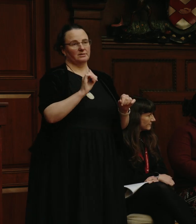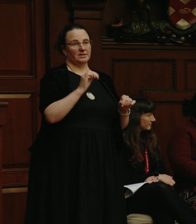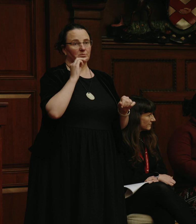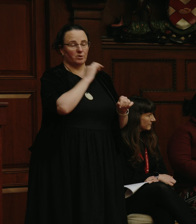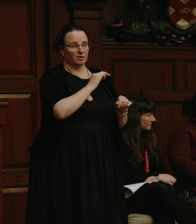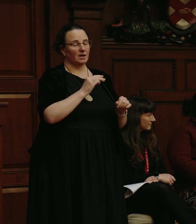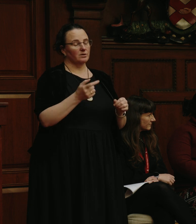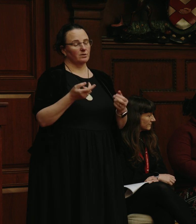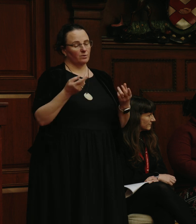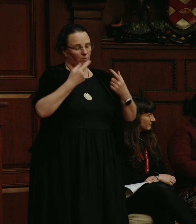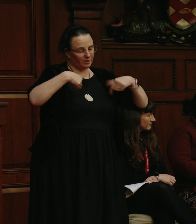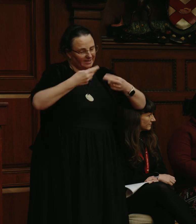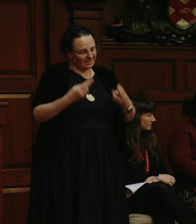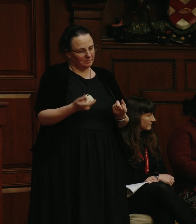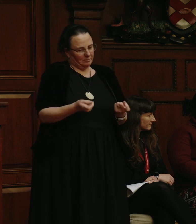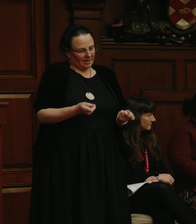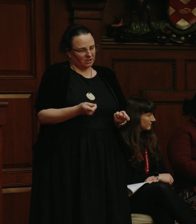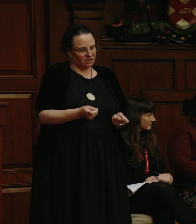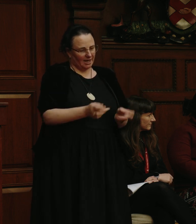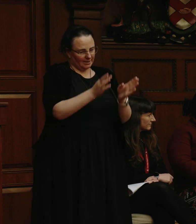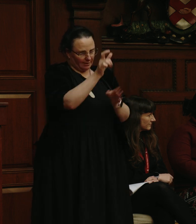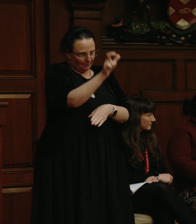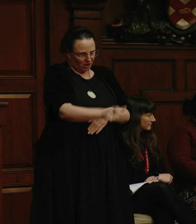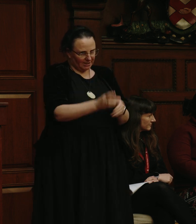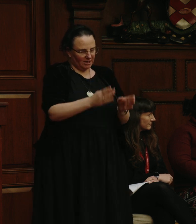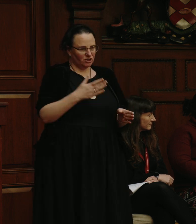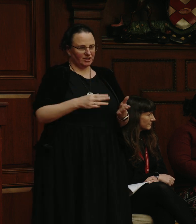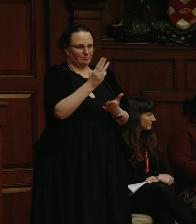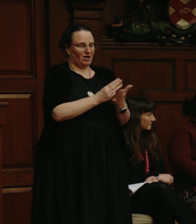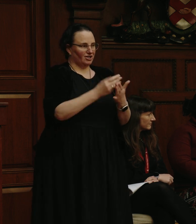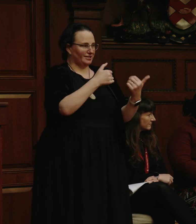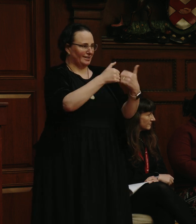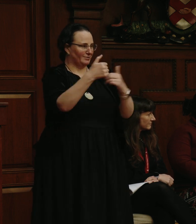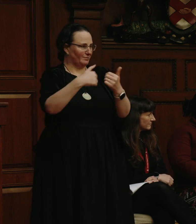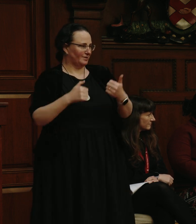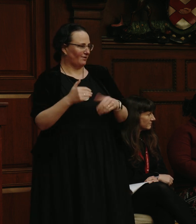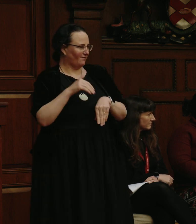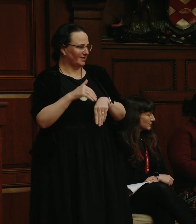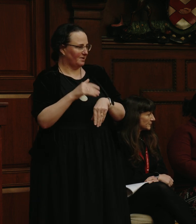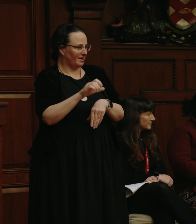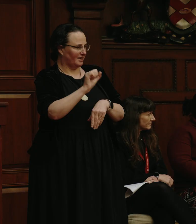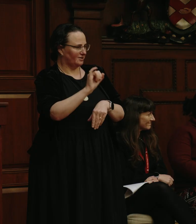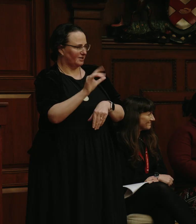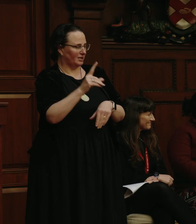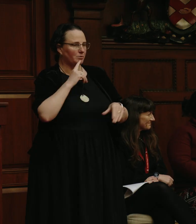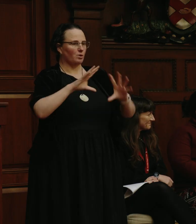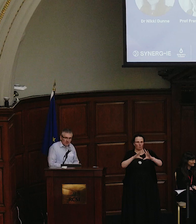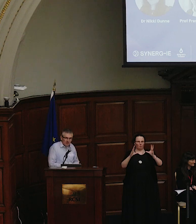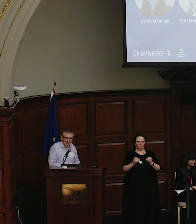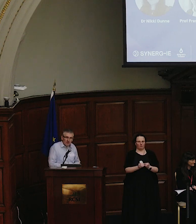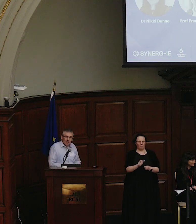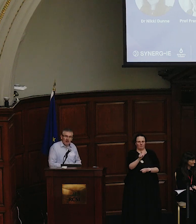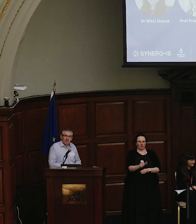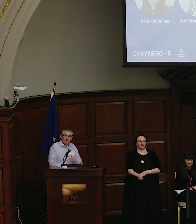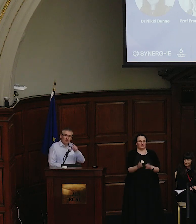to be managed as a person and not just the parts that are affected by Sjögren's. It's really important.